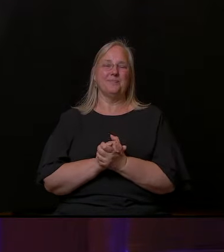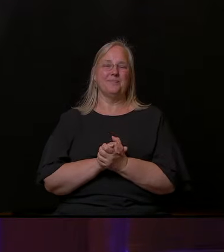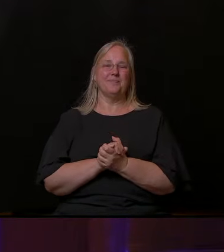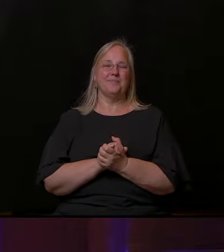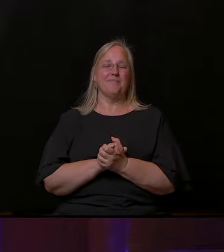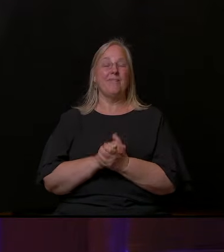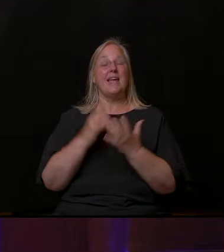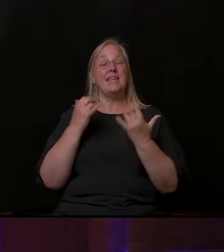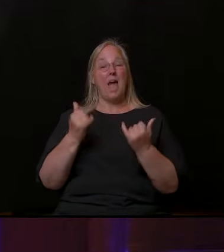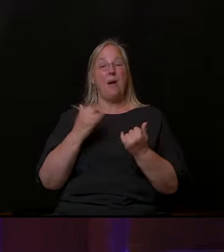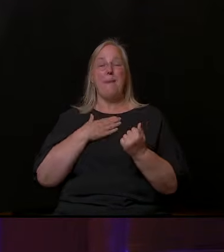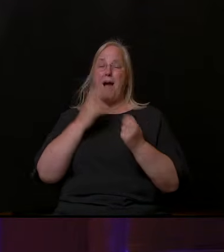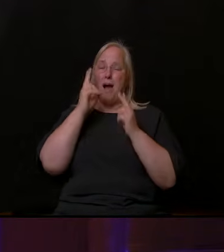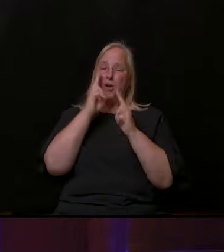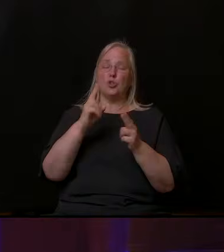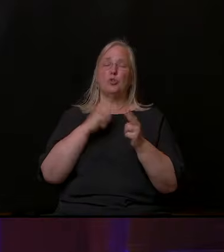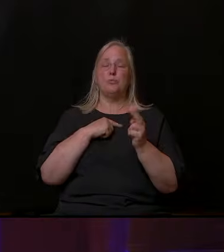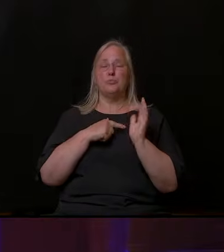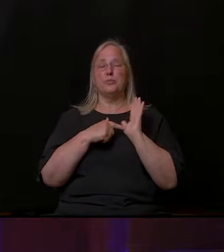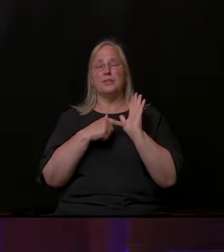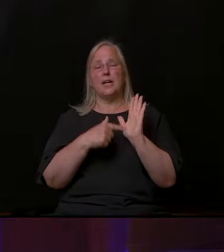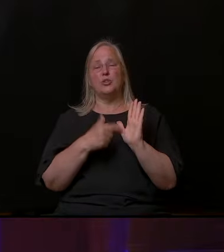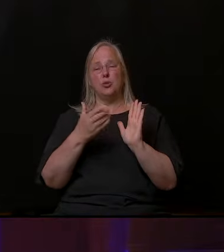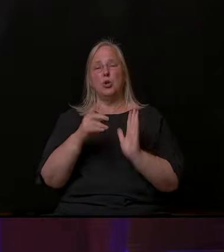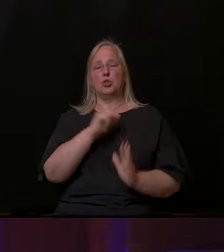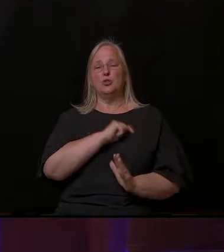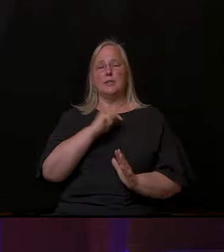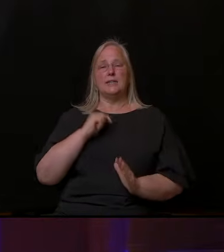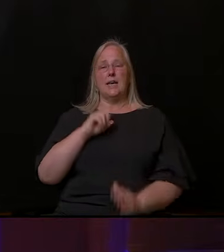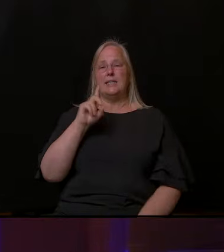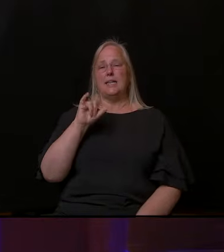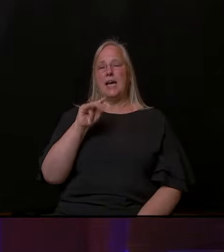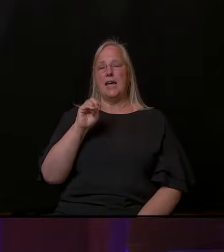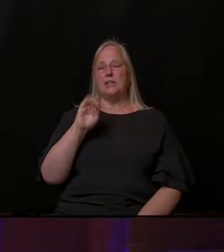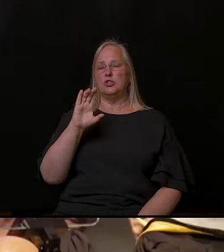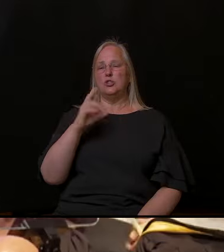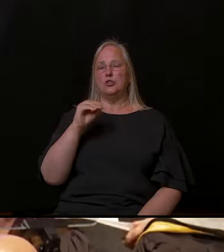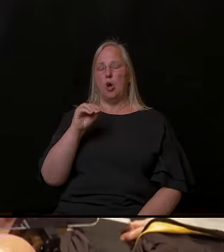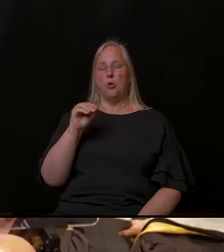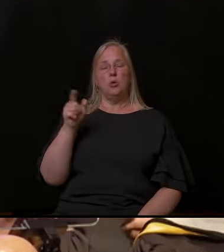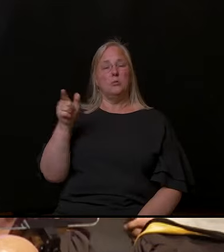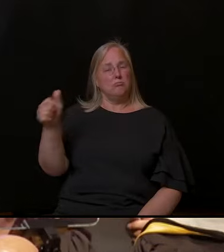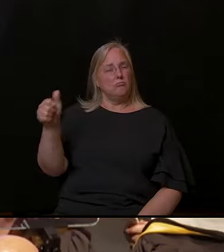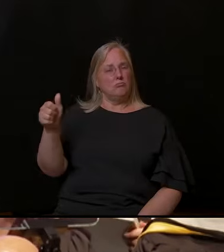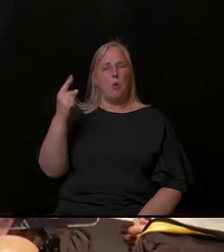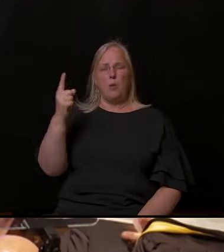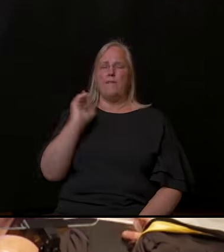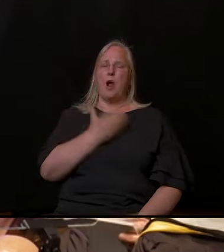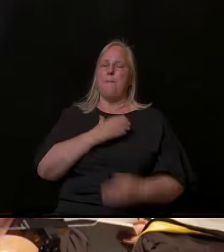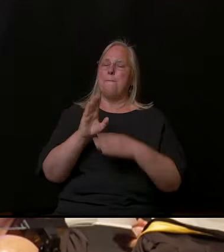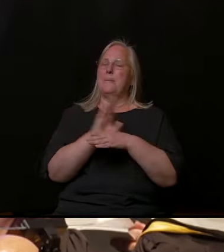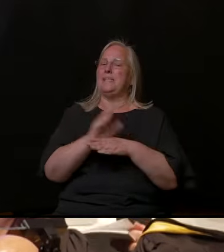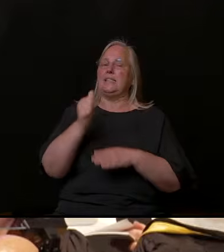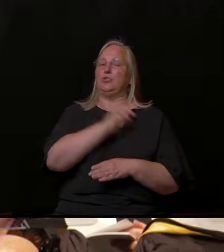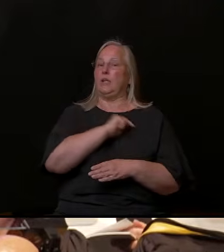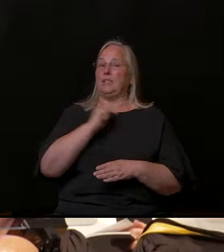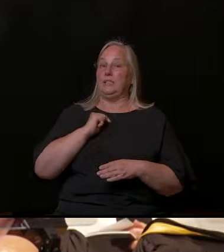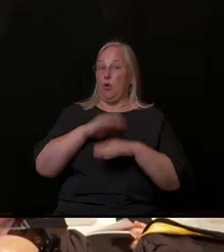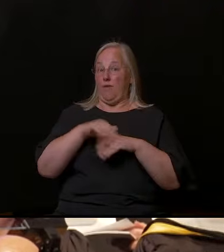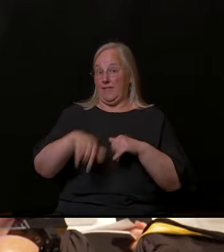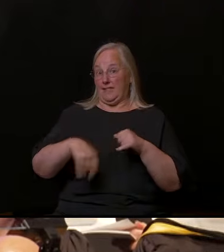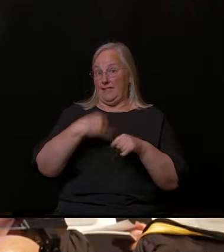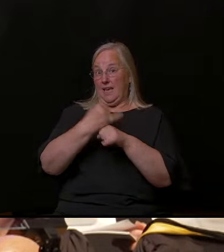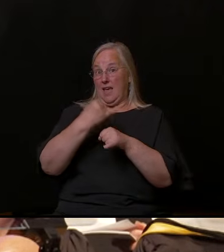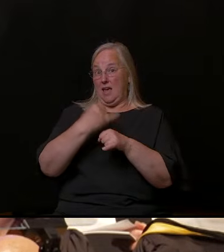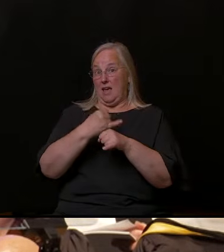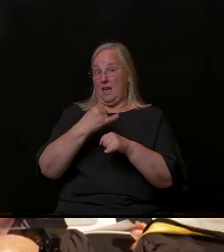It is now my honor to present to you Trustee Diane Cho. She is one of our busiest trustees on this campus, and she